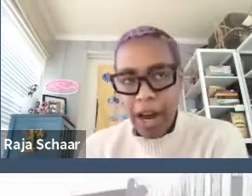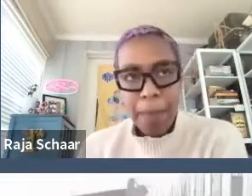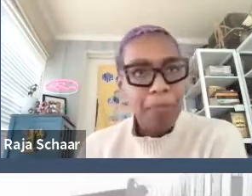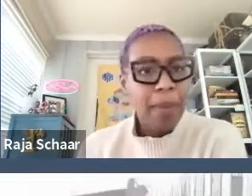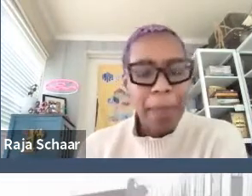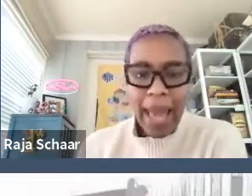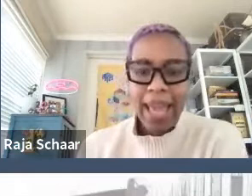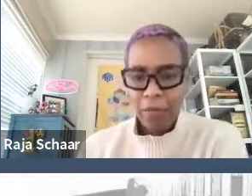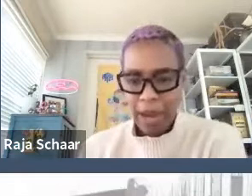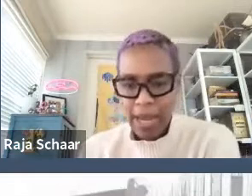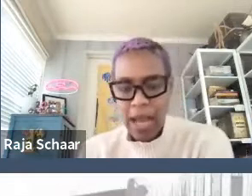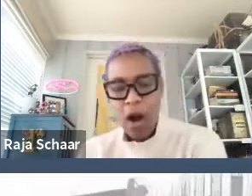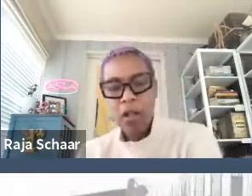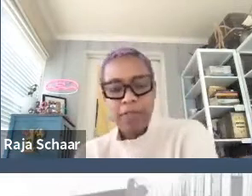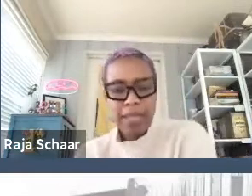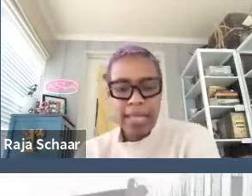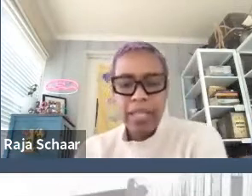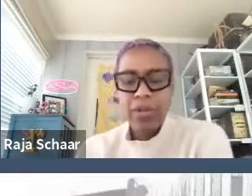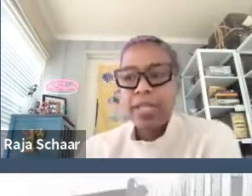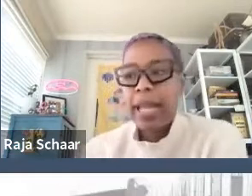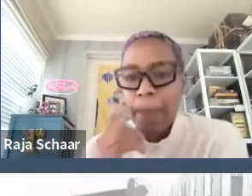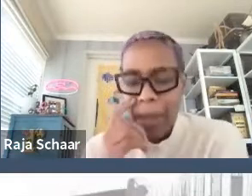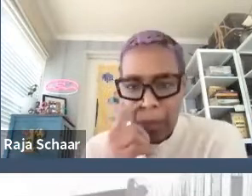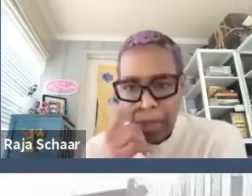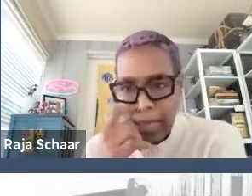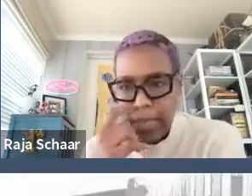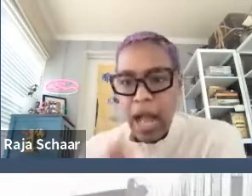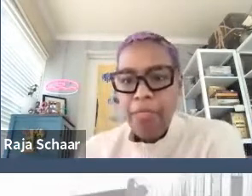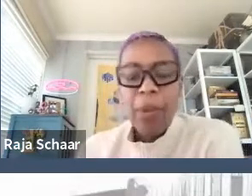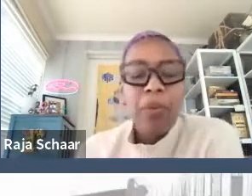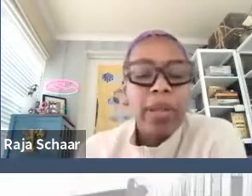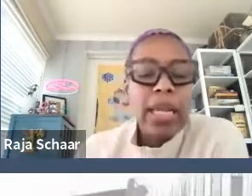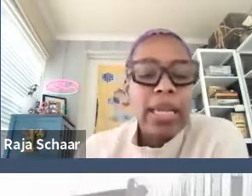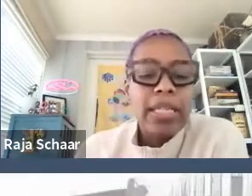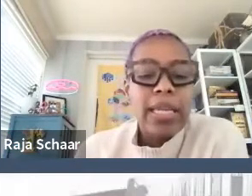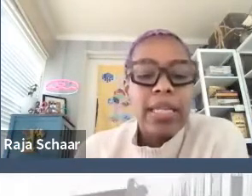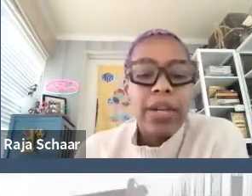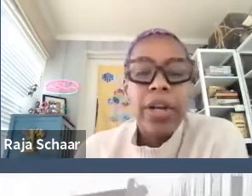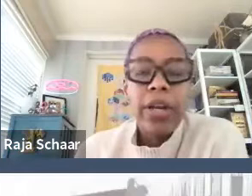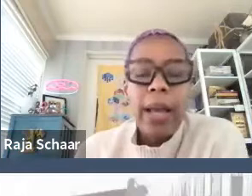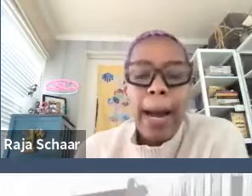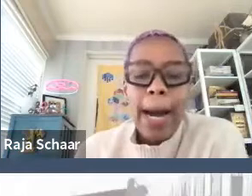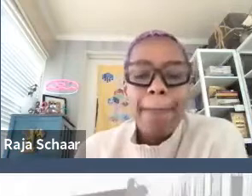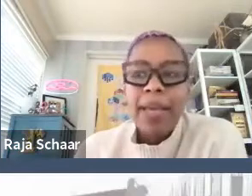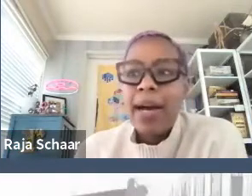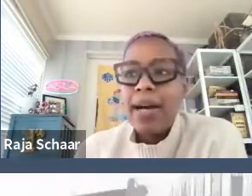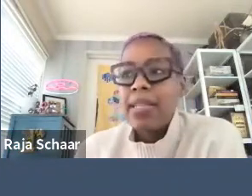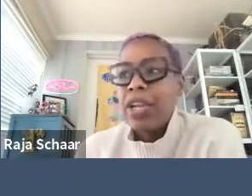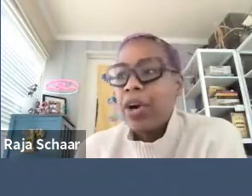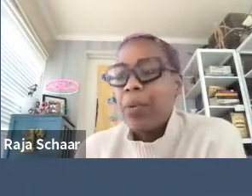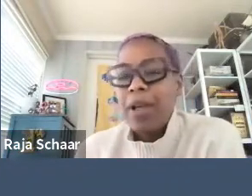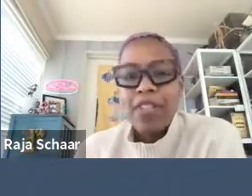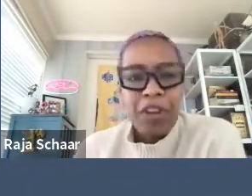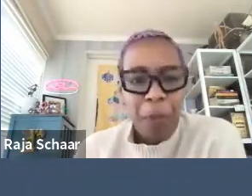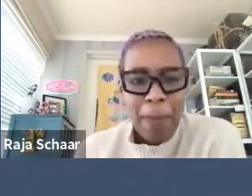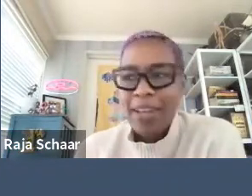at pay, right? All of these things are setting up inequities that we really need to consider because, you